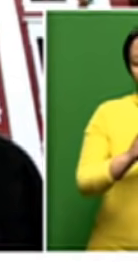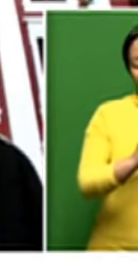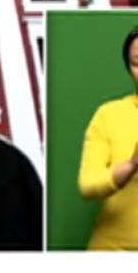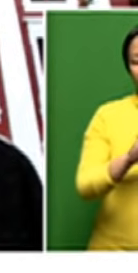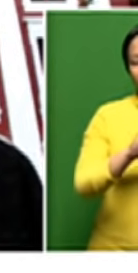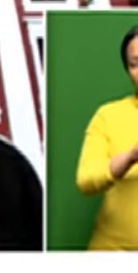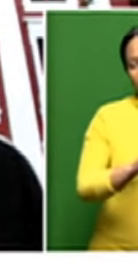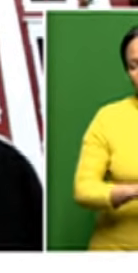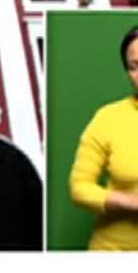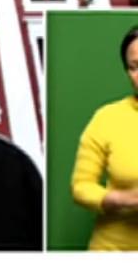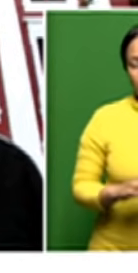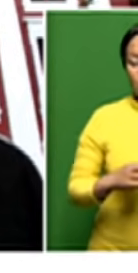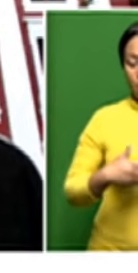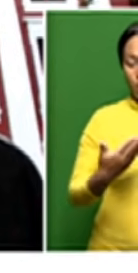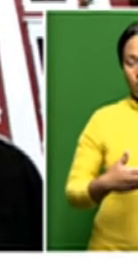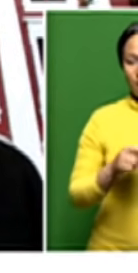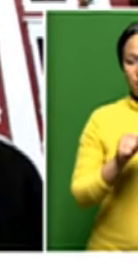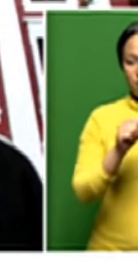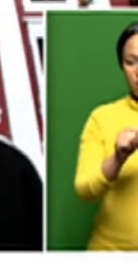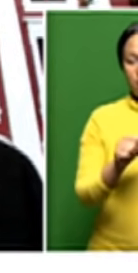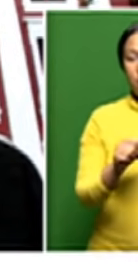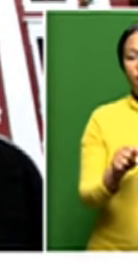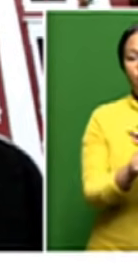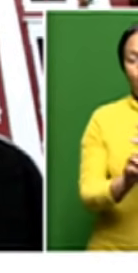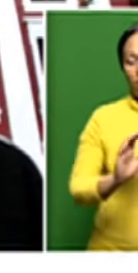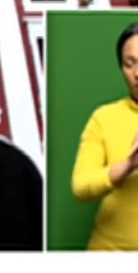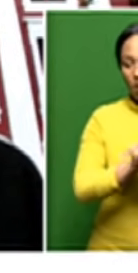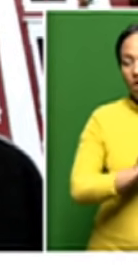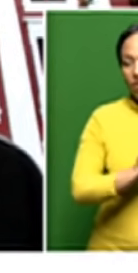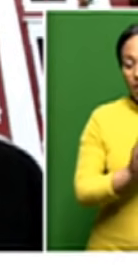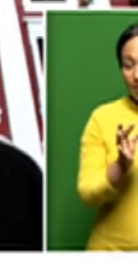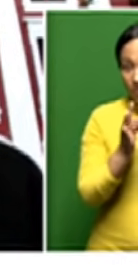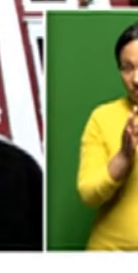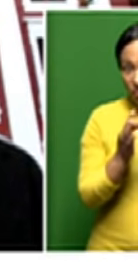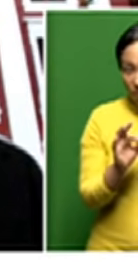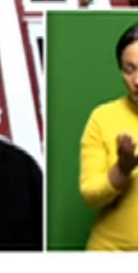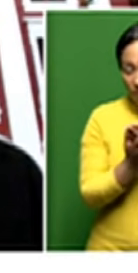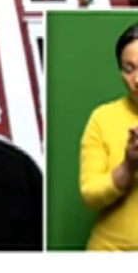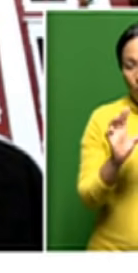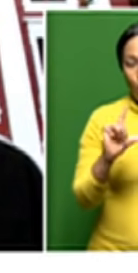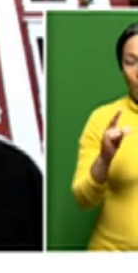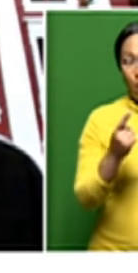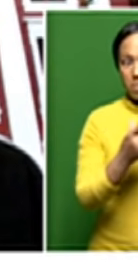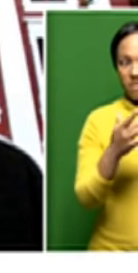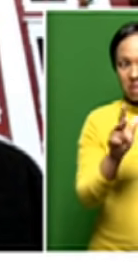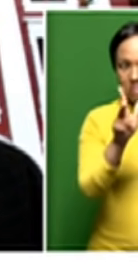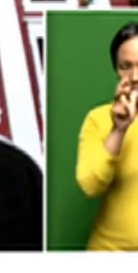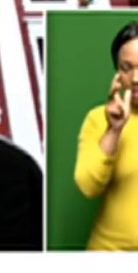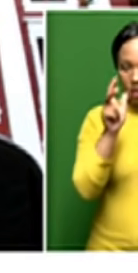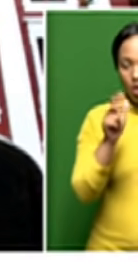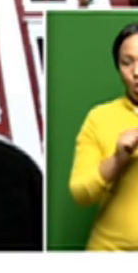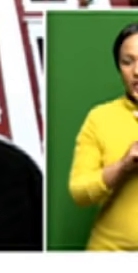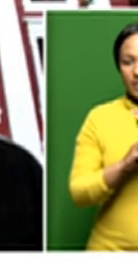So this is an unfolding process. We'll have more detail and specifics available once the committee has determined its terms